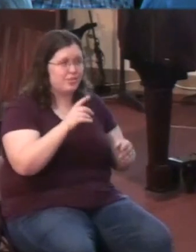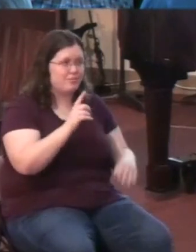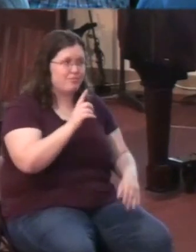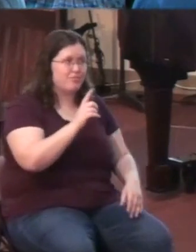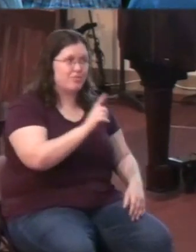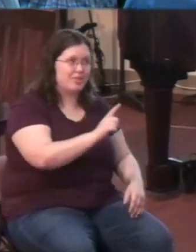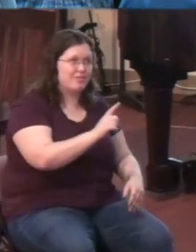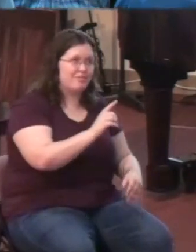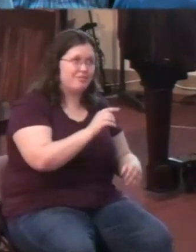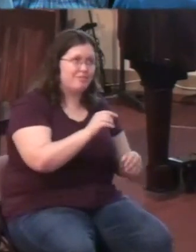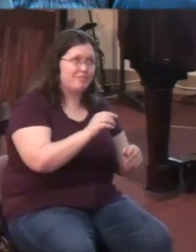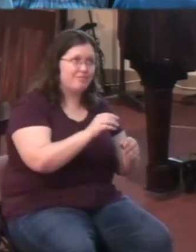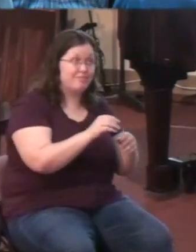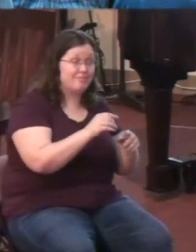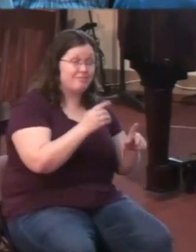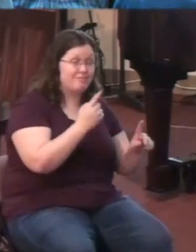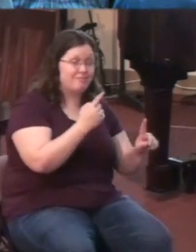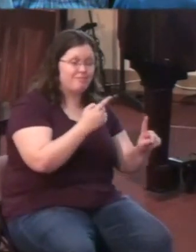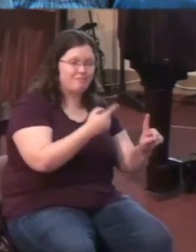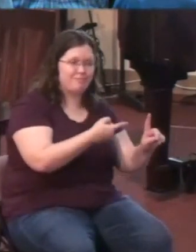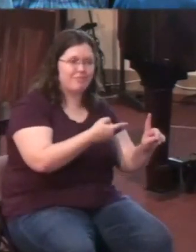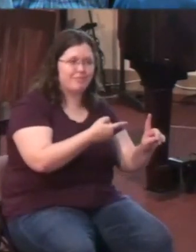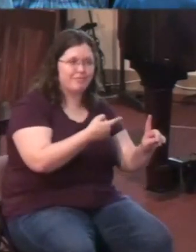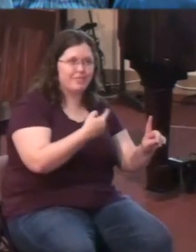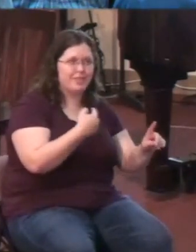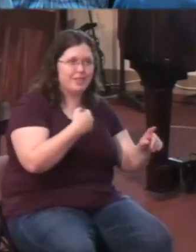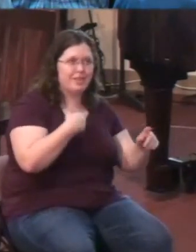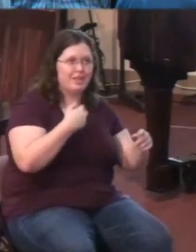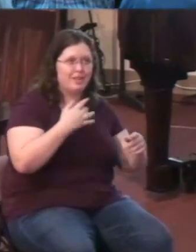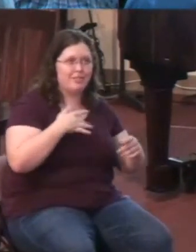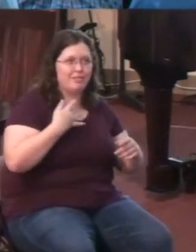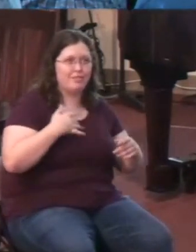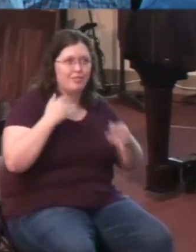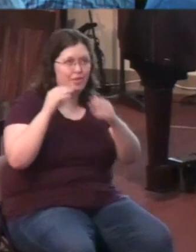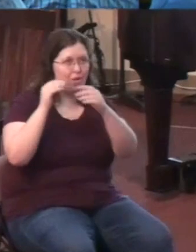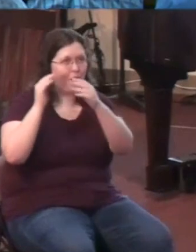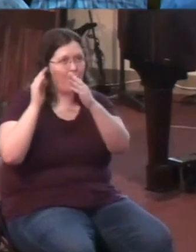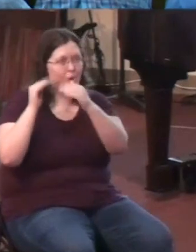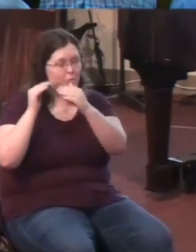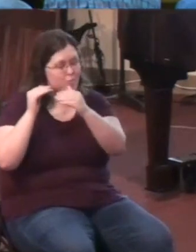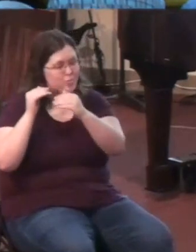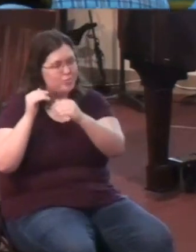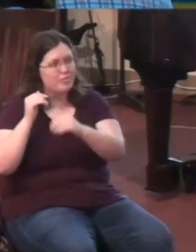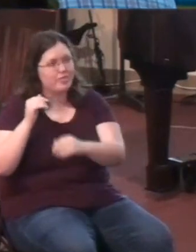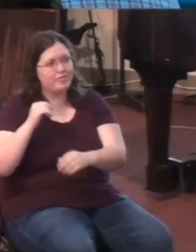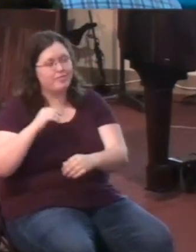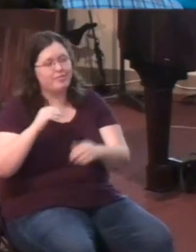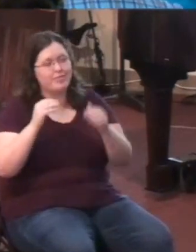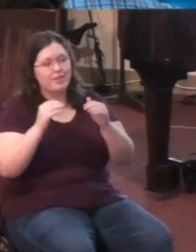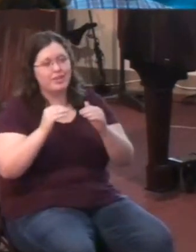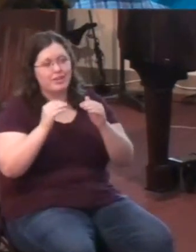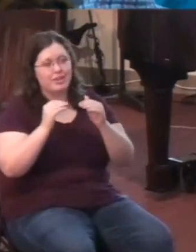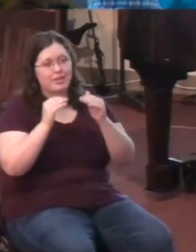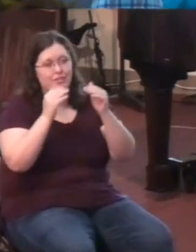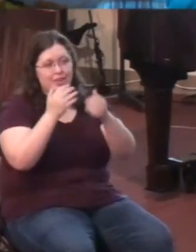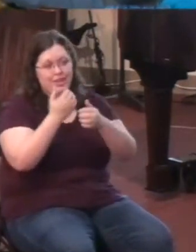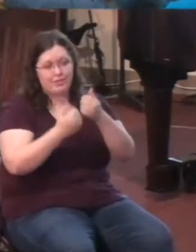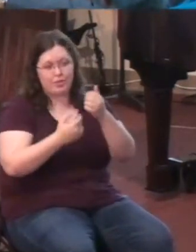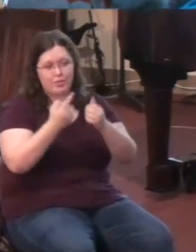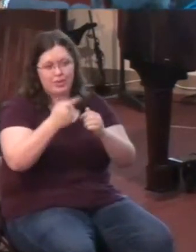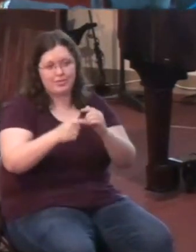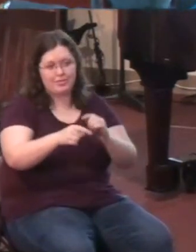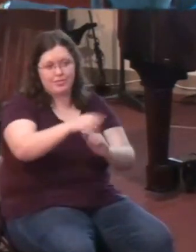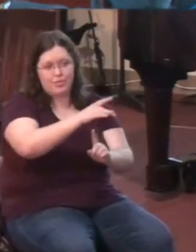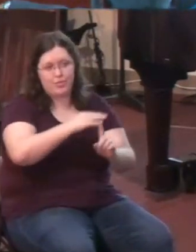in the direction that gives me life and gives me hope and gives me faith. And it elevates everyone around me. And that leaves